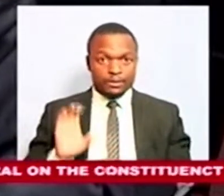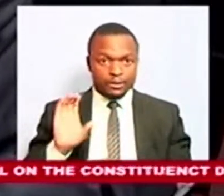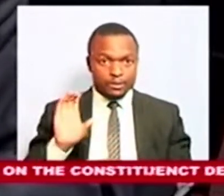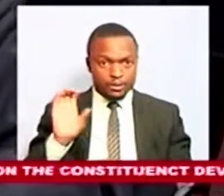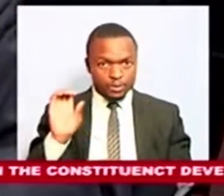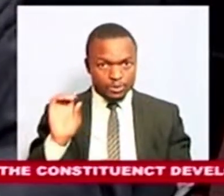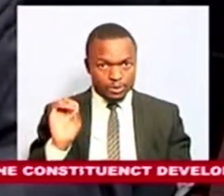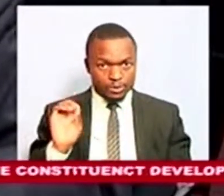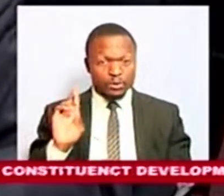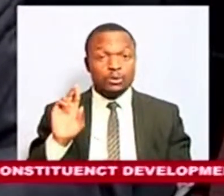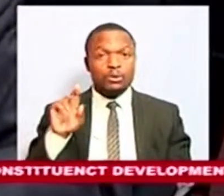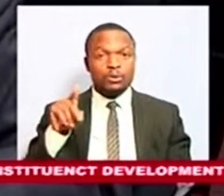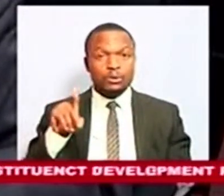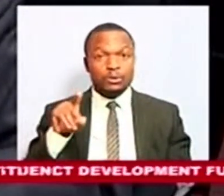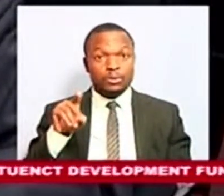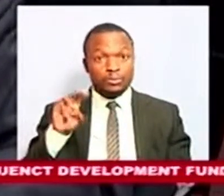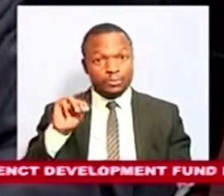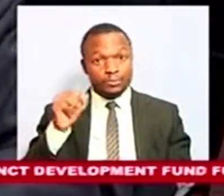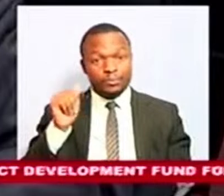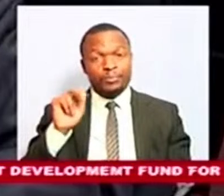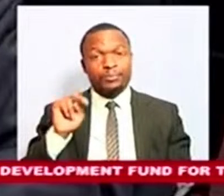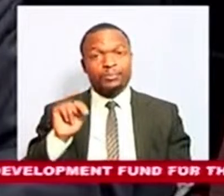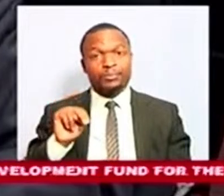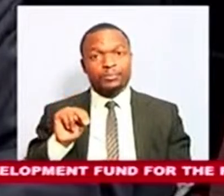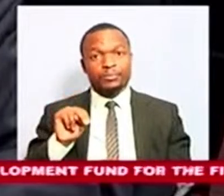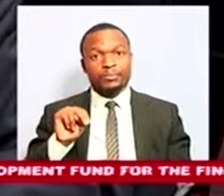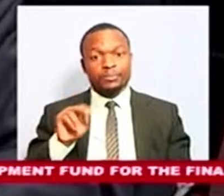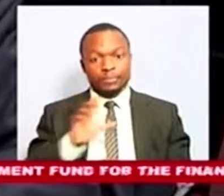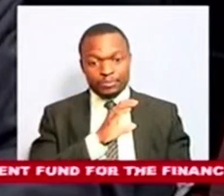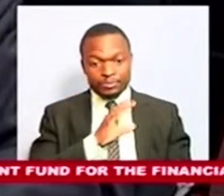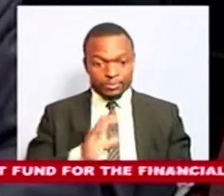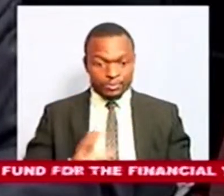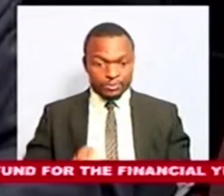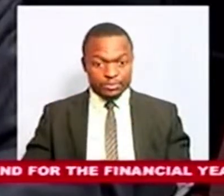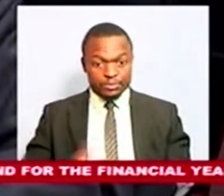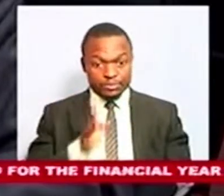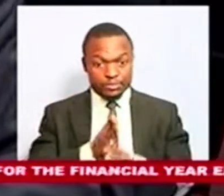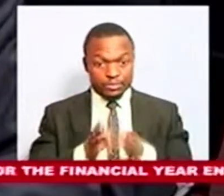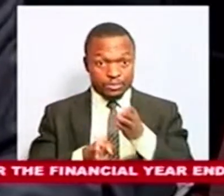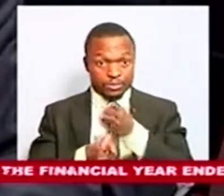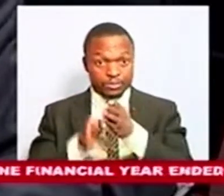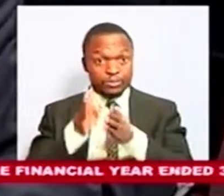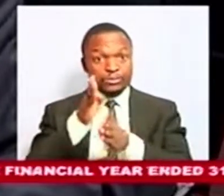Kopmans Limited, and the project detail is construction of